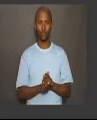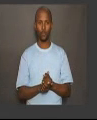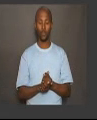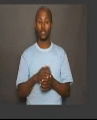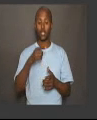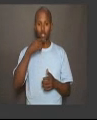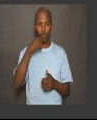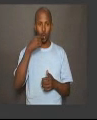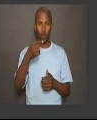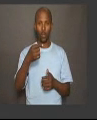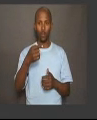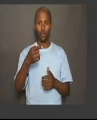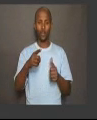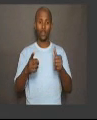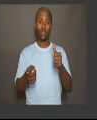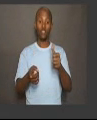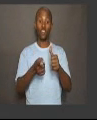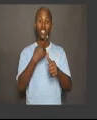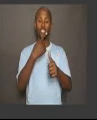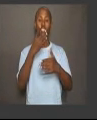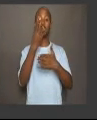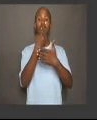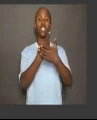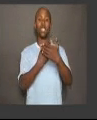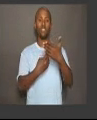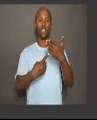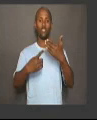is called the first derivative test.